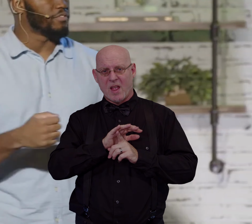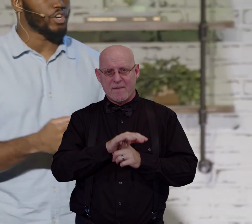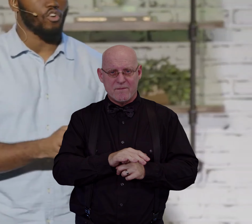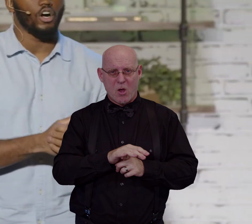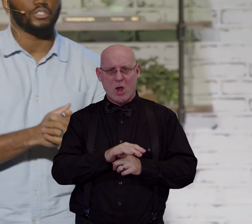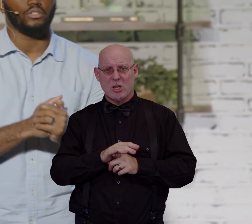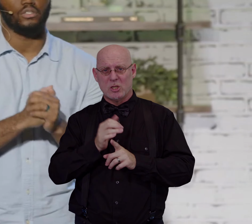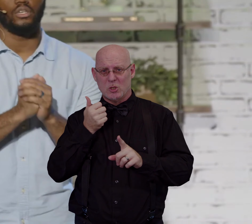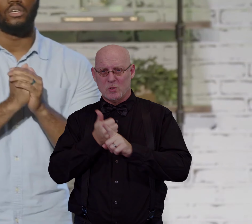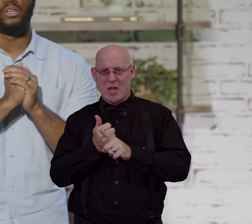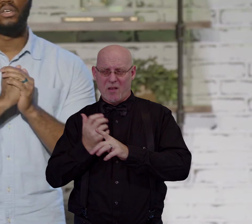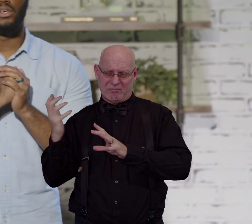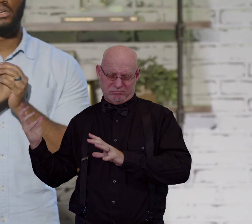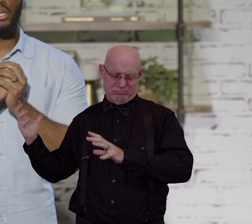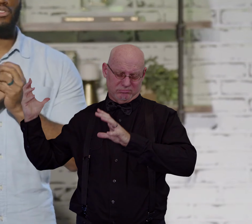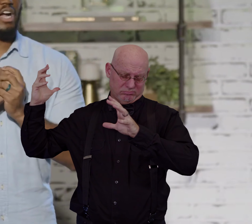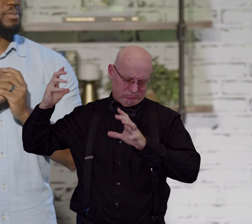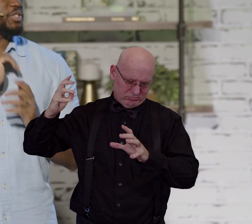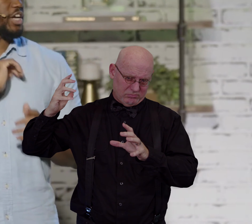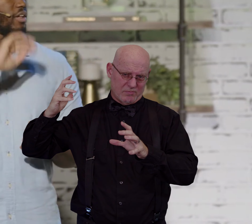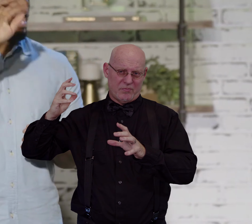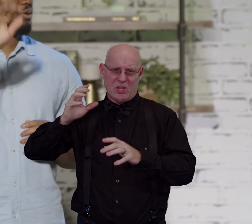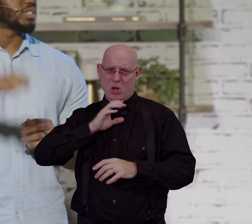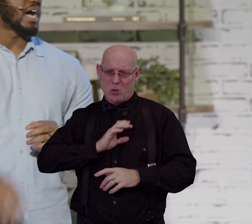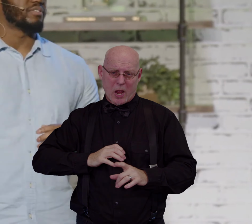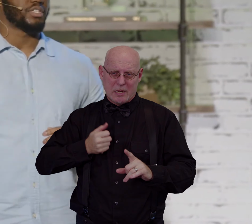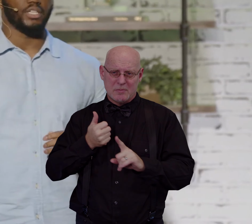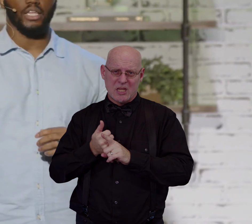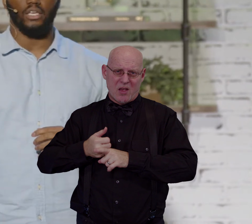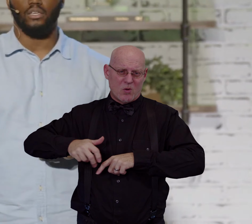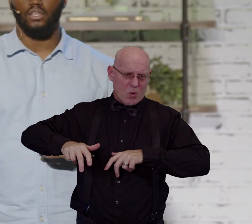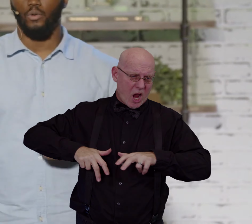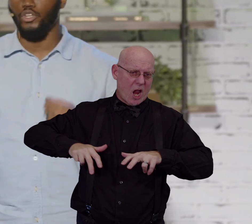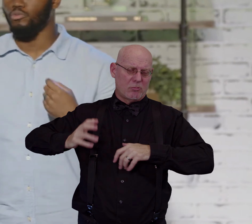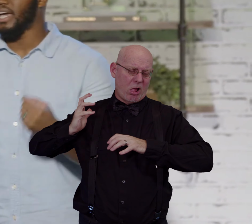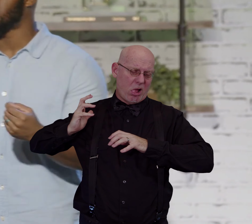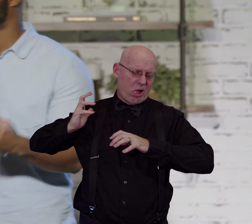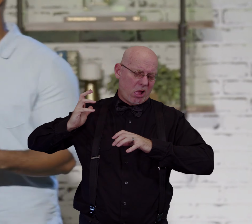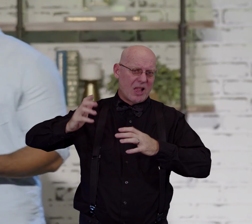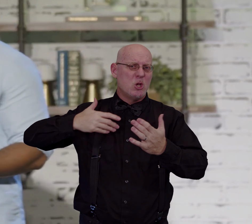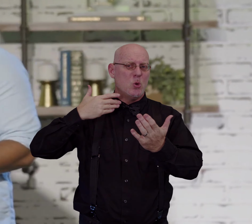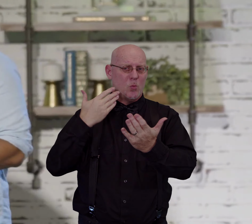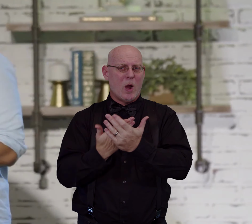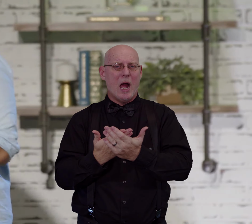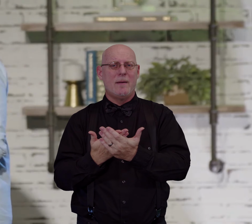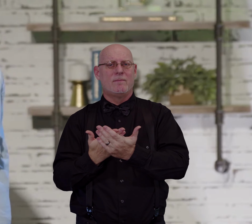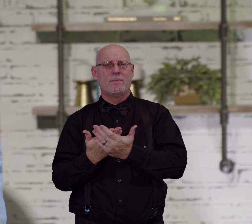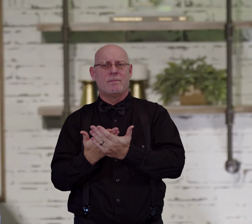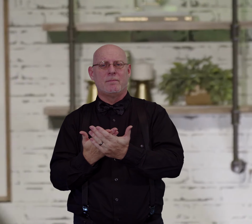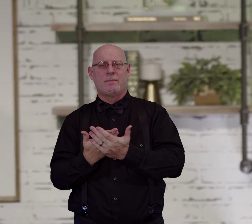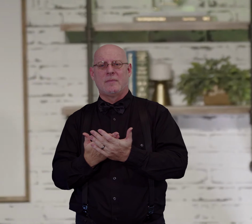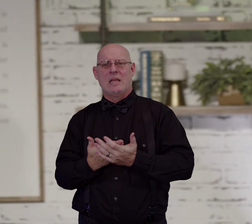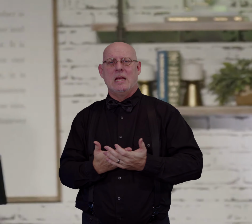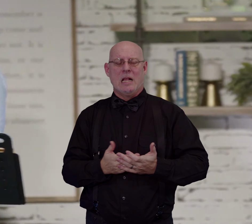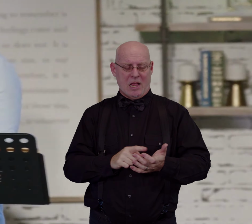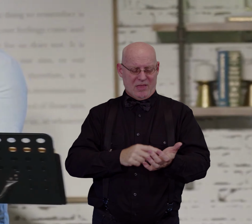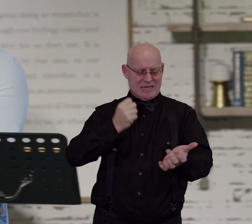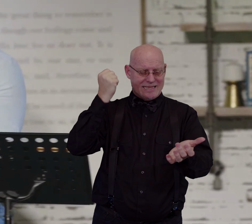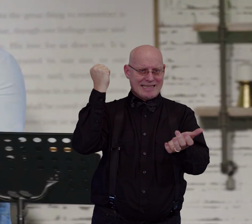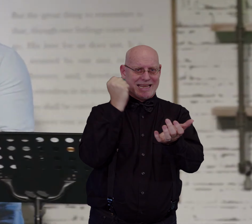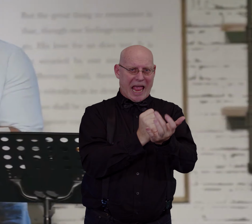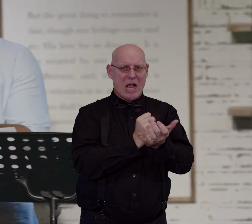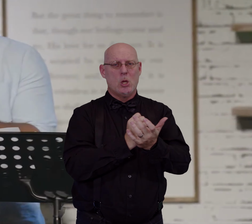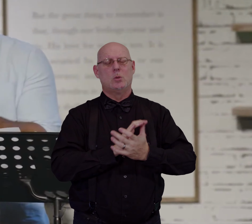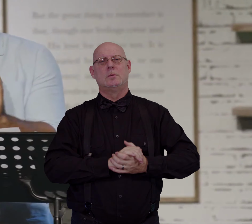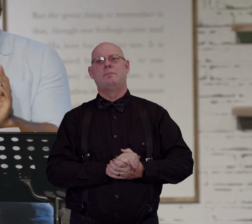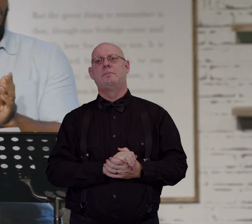the beam of your cross, and Christ in particular, outside of the city. Then when you get to the cross, you're then going to be nailed